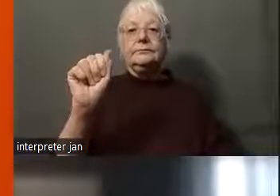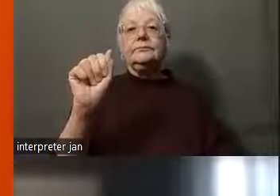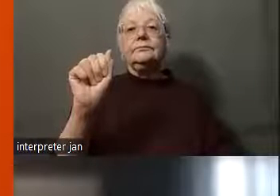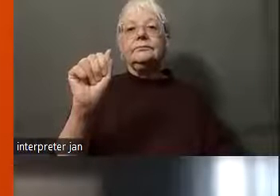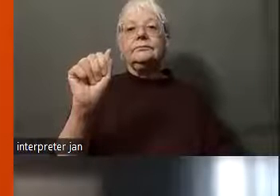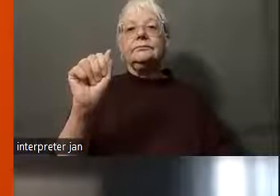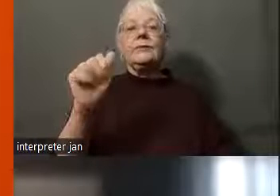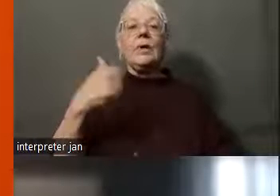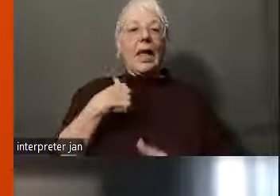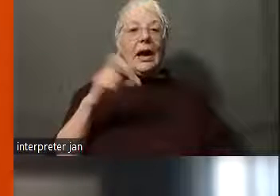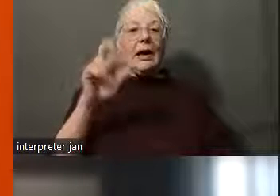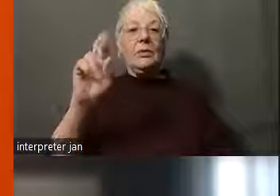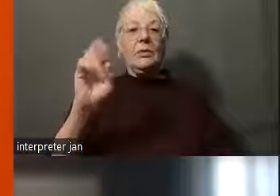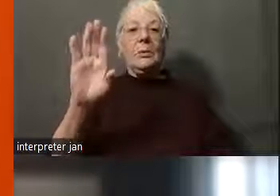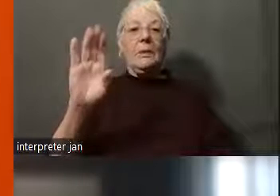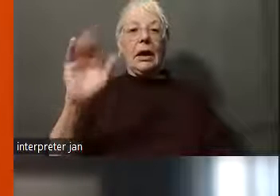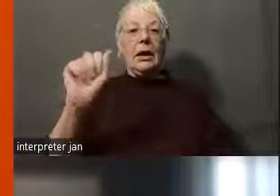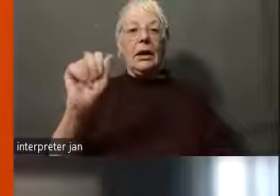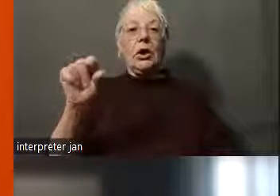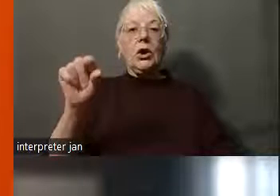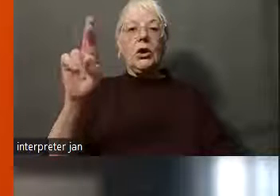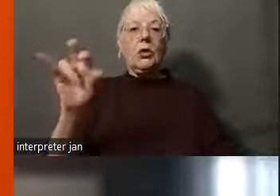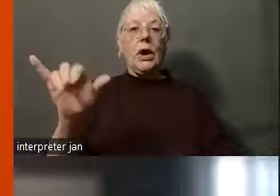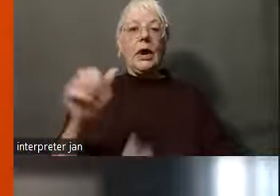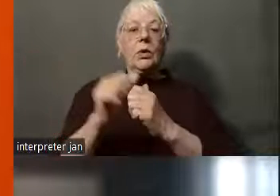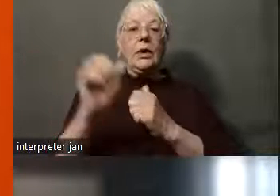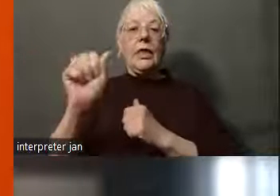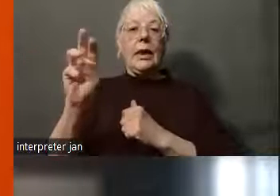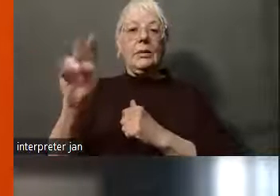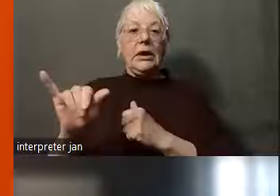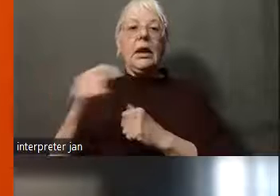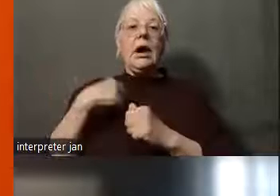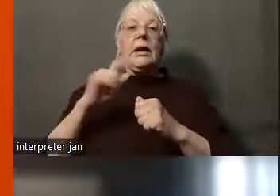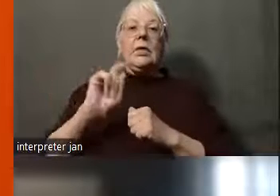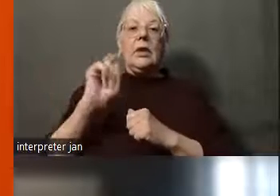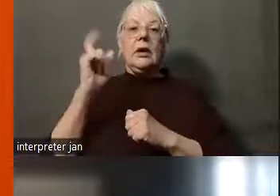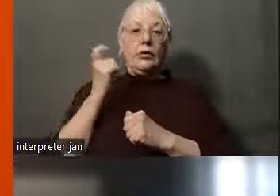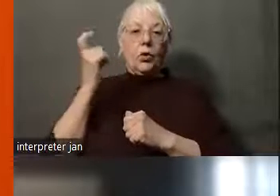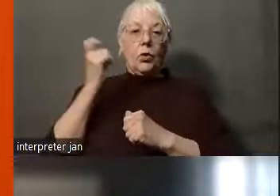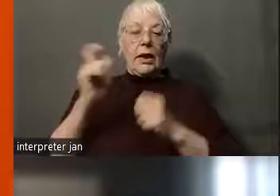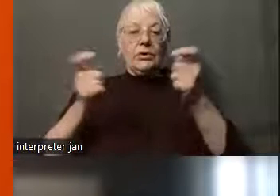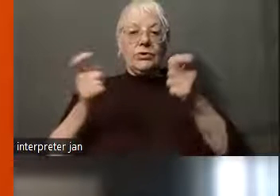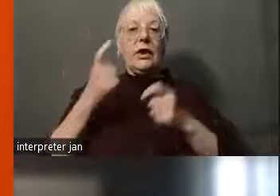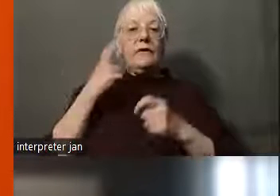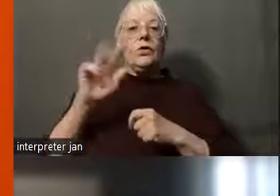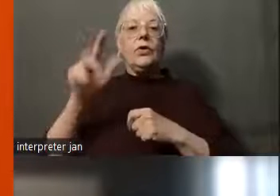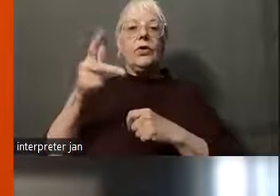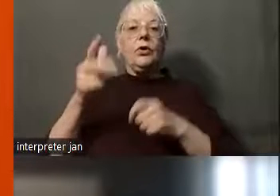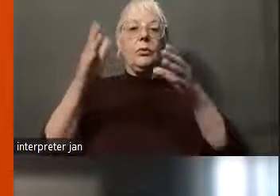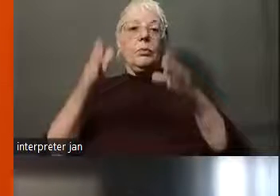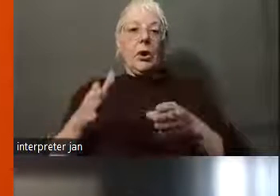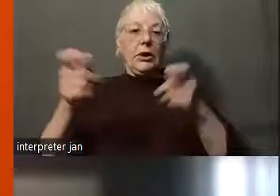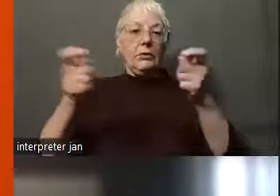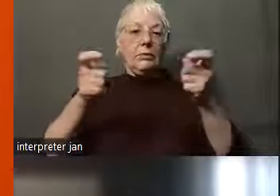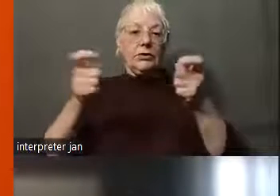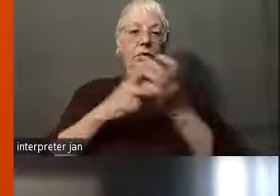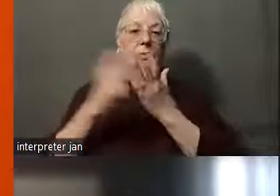Hello, I'm Rebecca Gray with Amity Foundation. I am the grant administrator for the third-party administrator